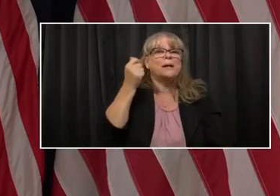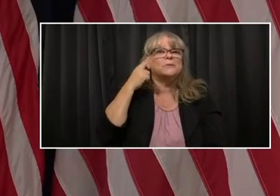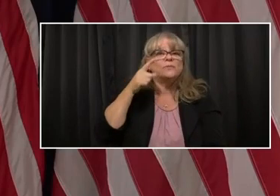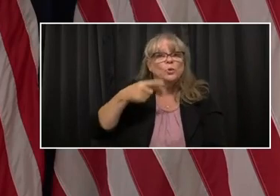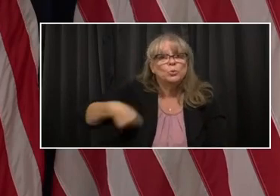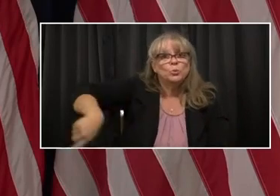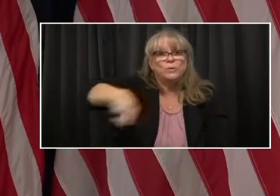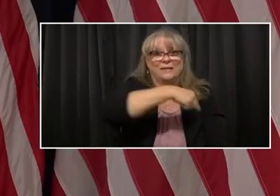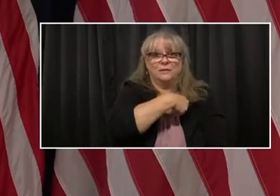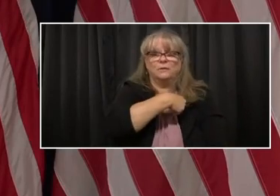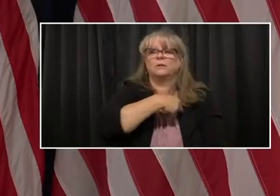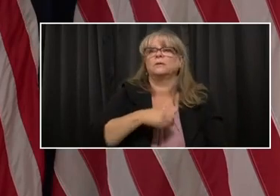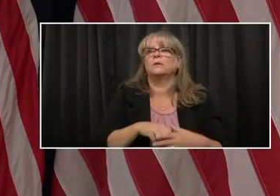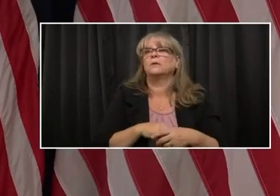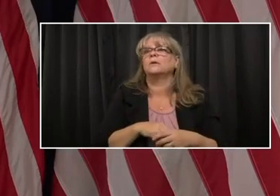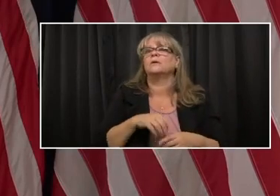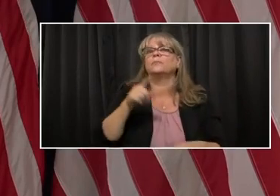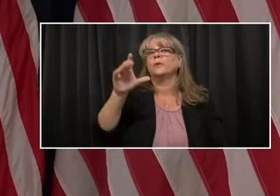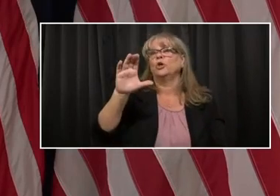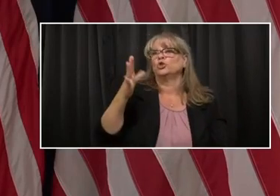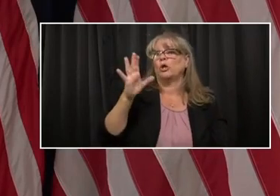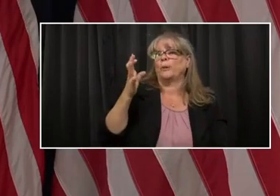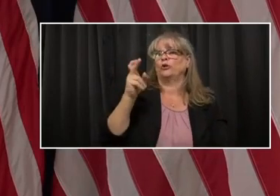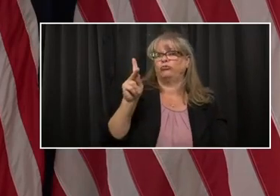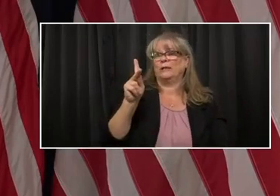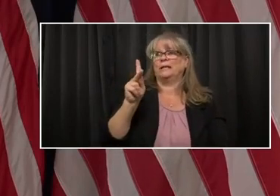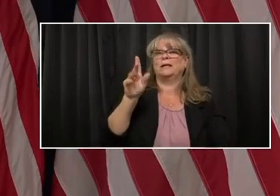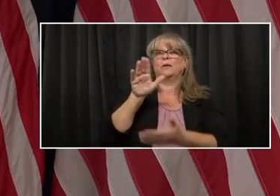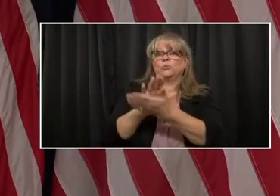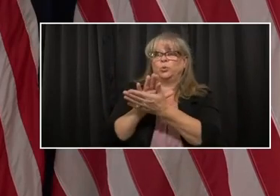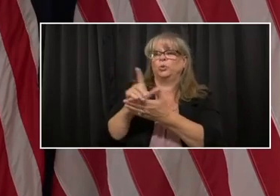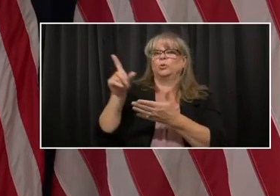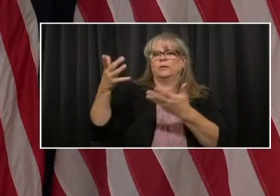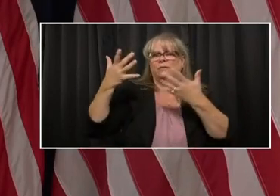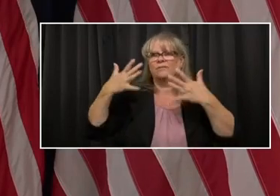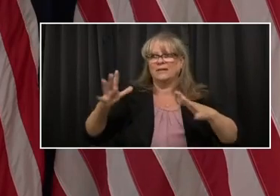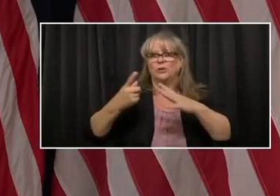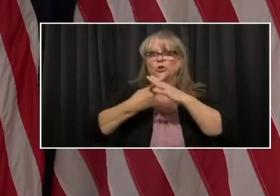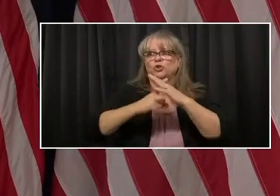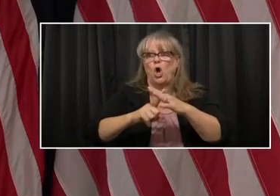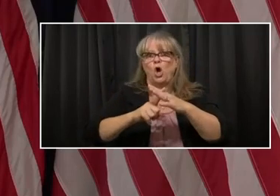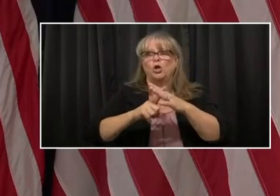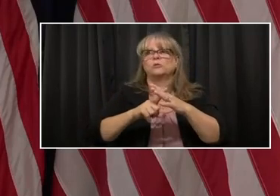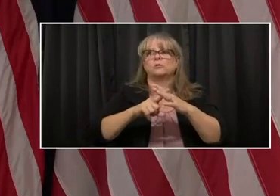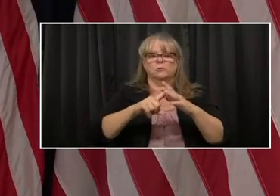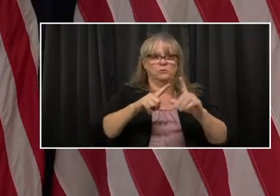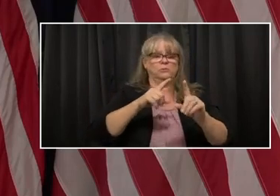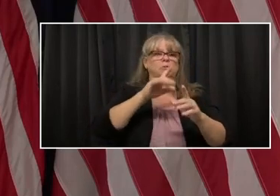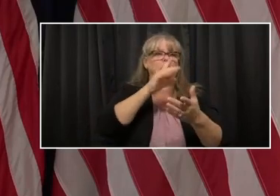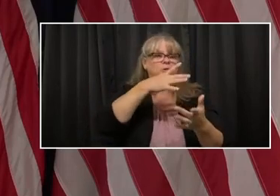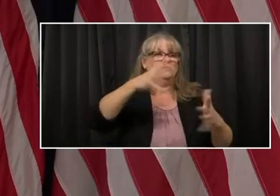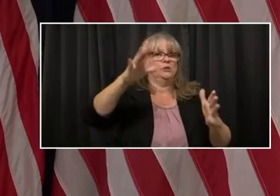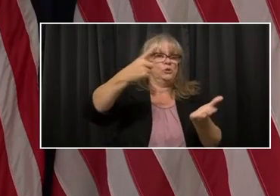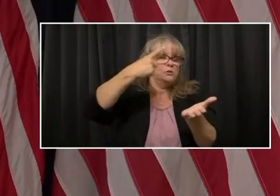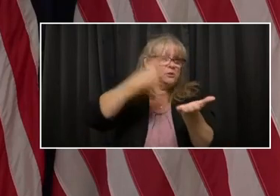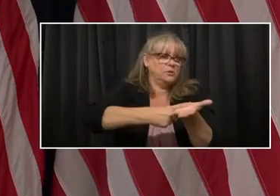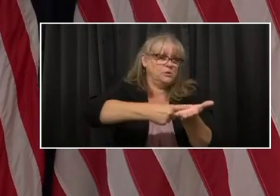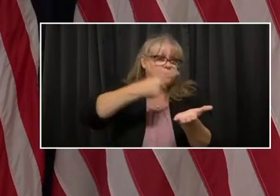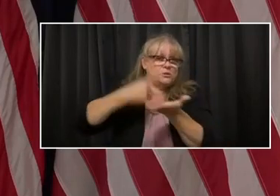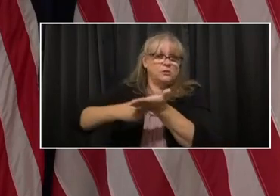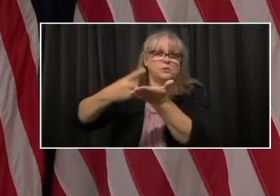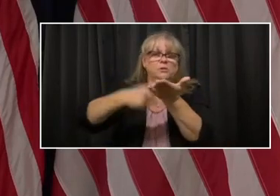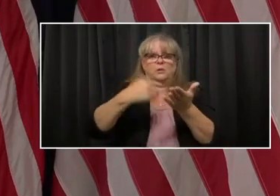talking early in the summer to teachers, to parents, gathering a lot of information. Many districts polled their parents and